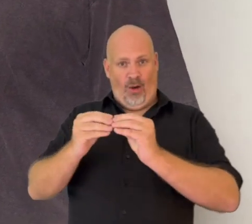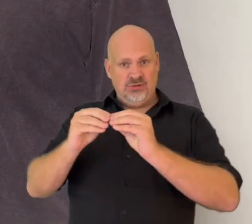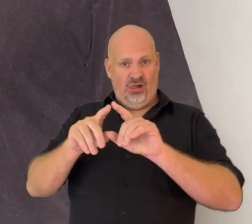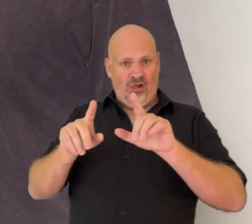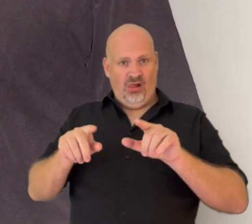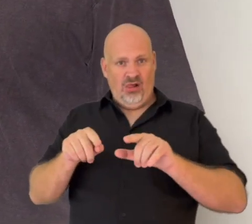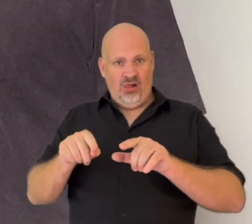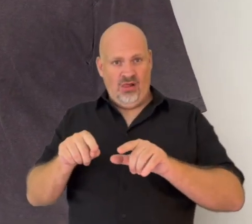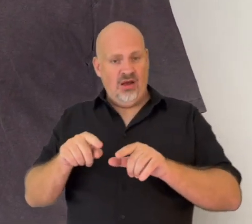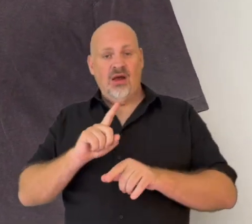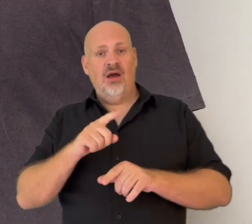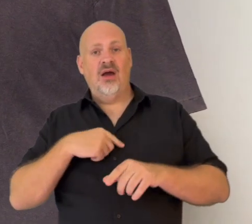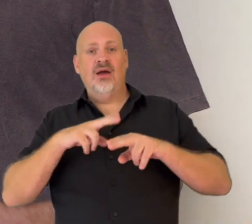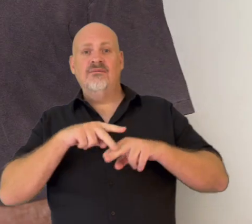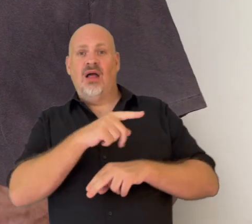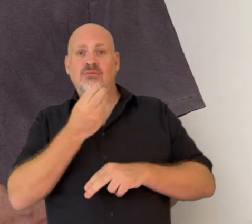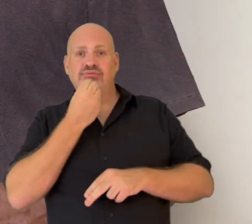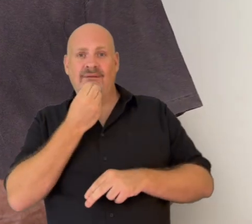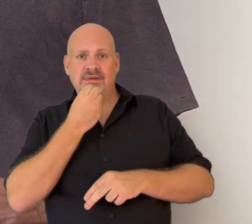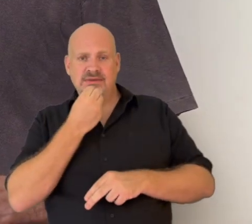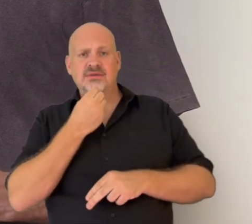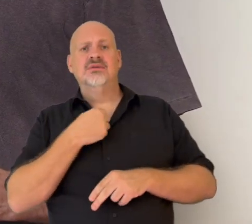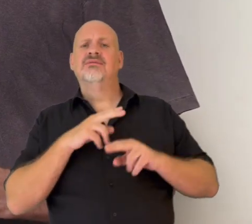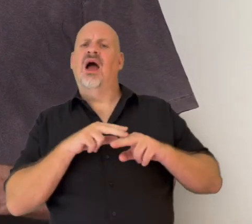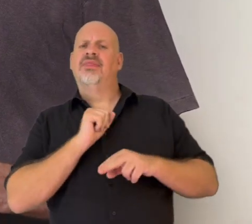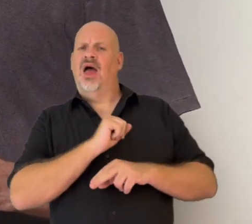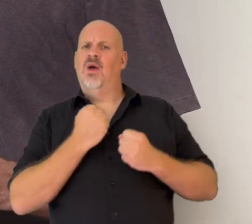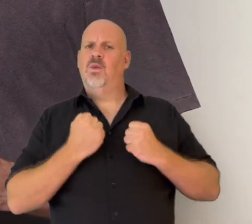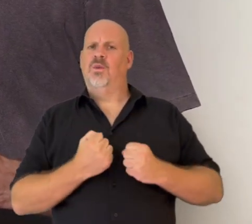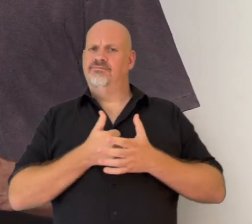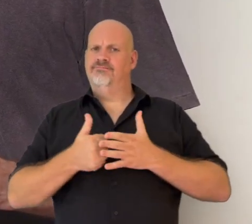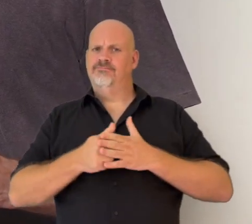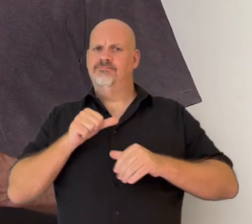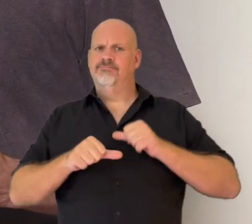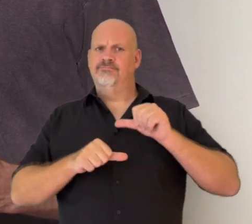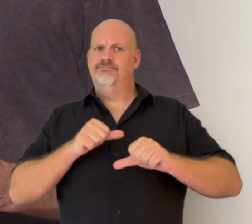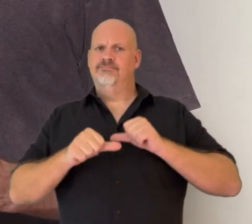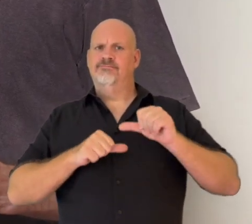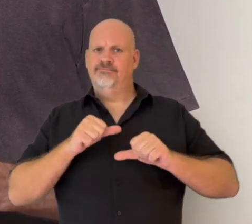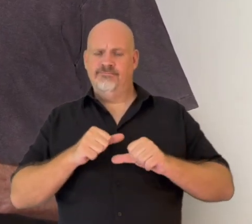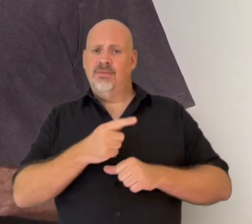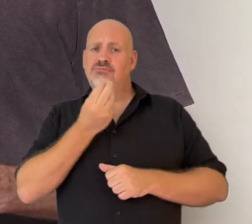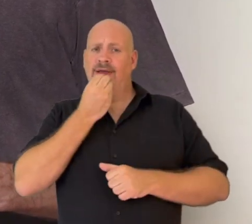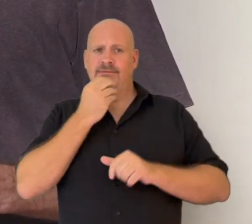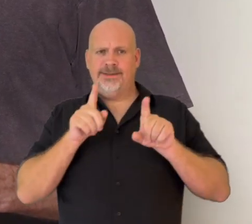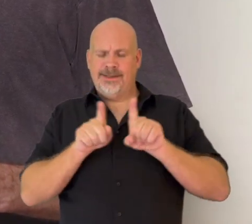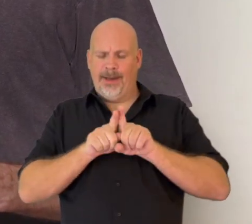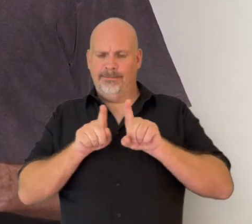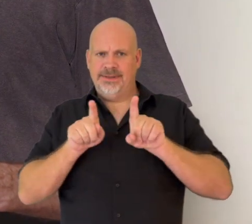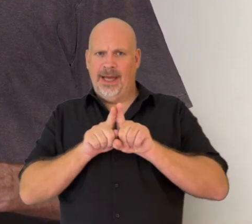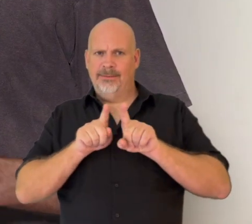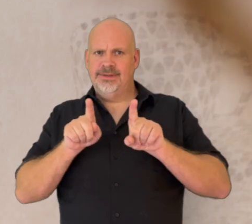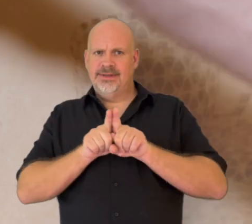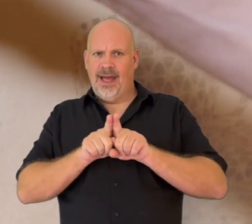of my dad's breakfast. And he was a very habitual man who had breakfast exactly the same way every day of